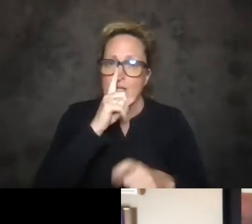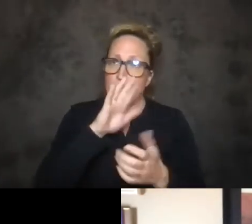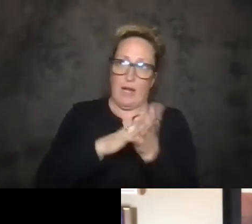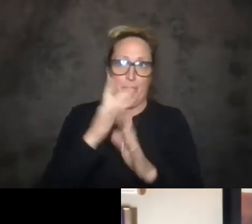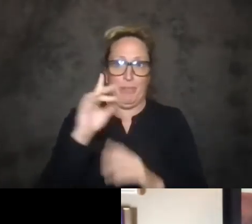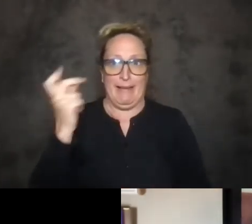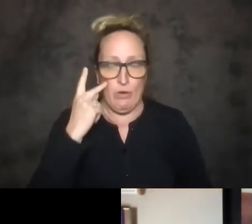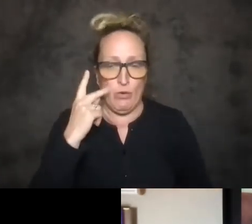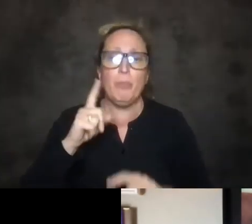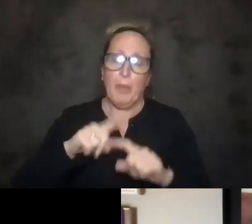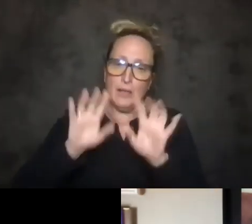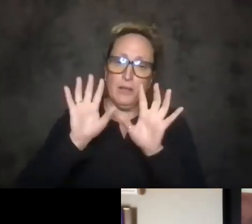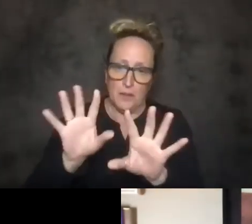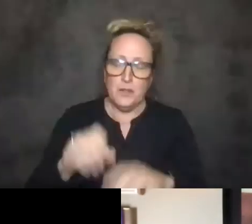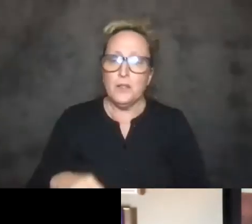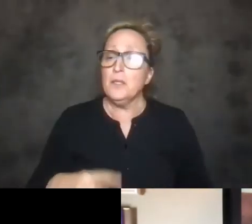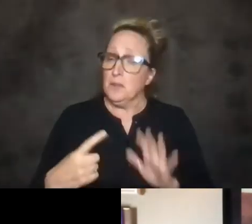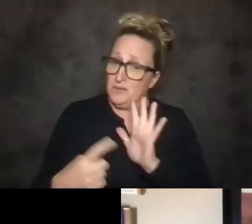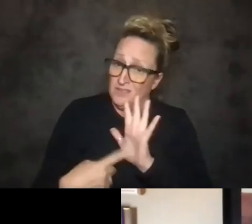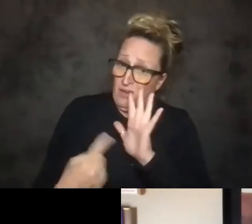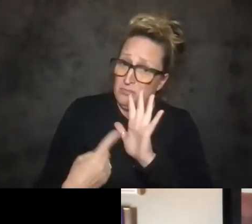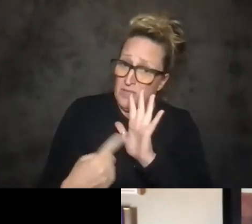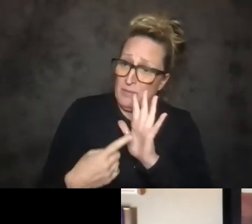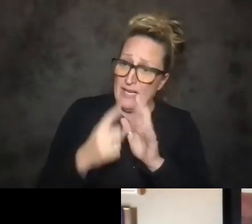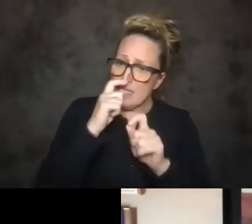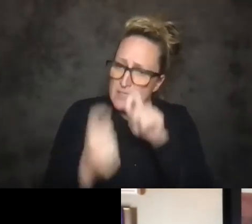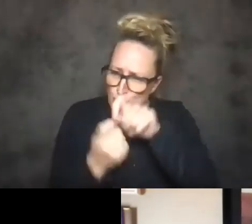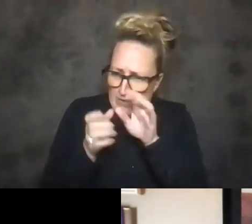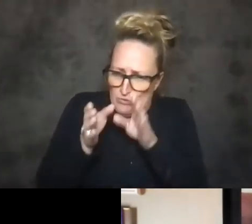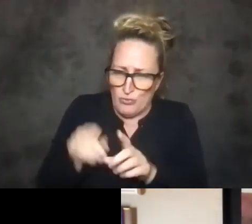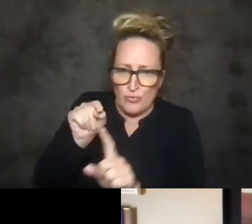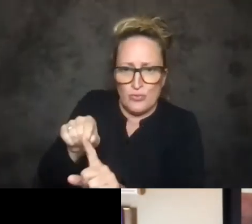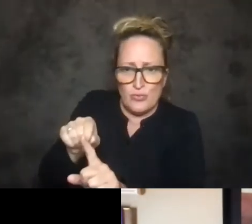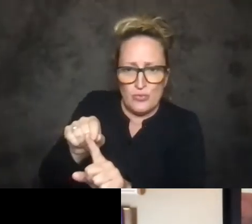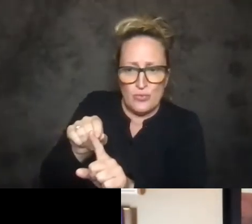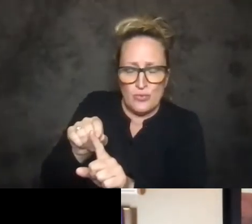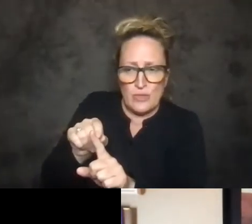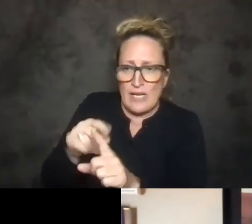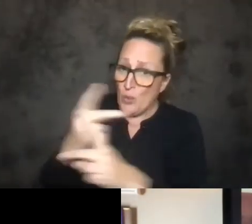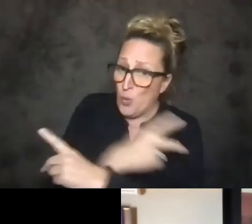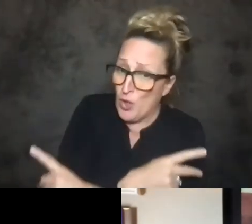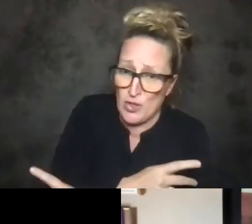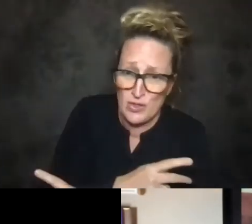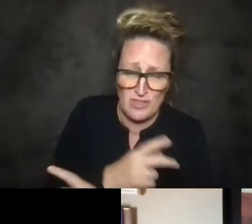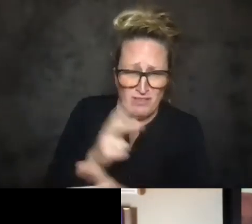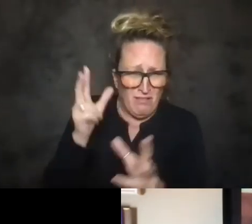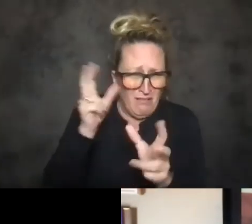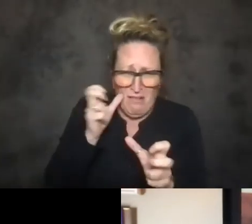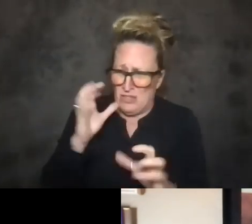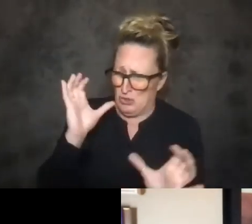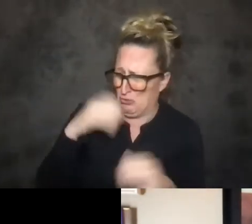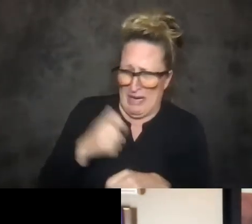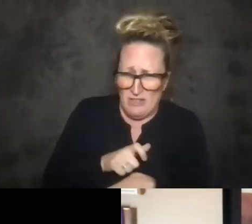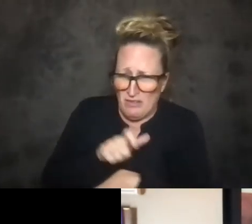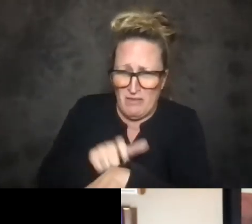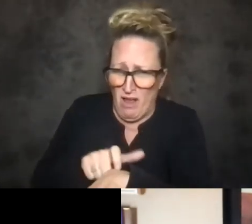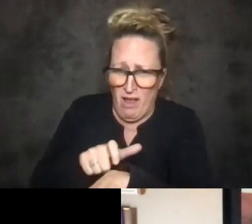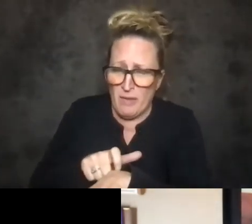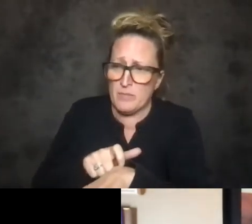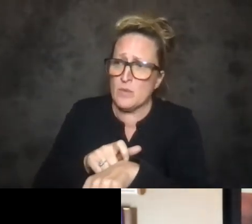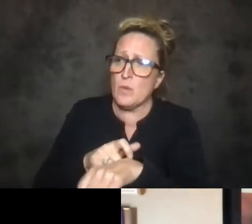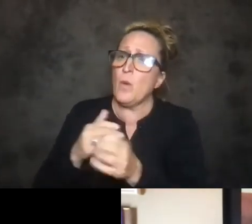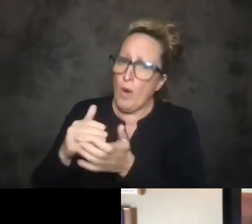but sometimes it's the tricksters, you know, in the worst and in the most cunning of strangest of times, we often